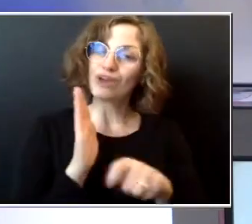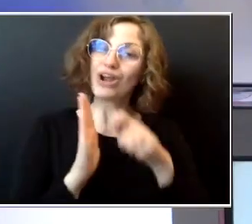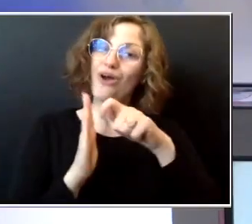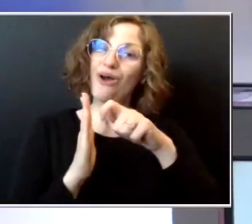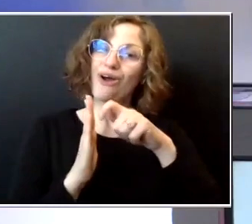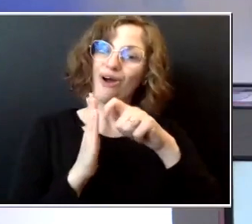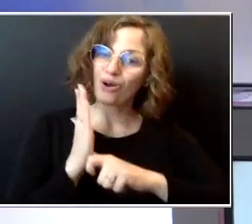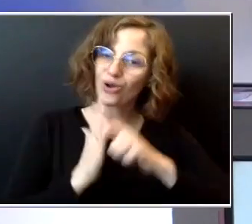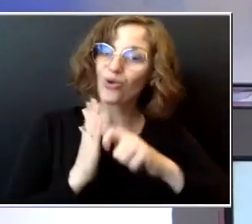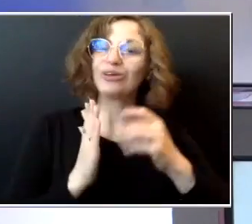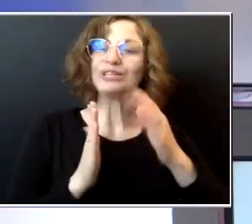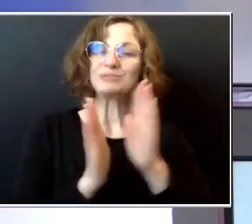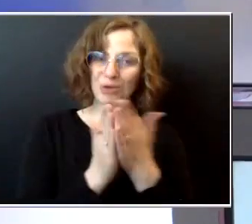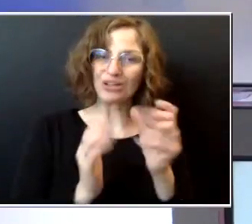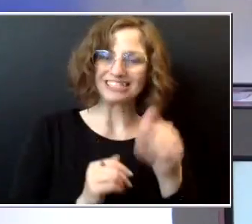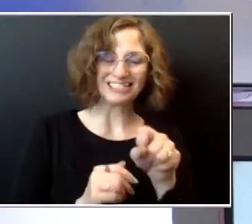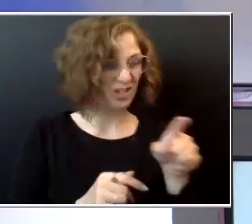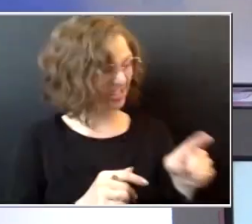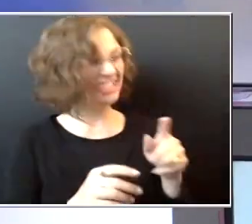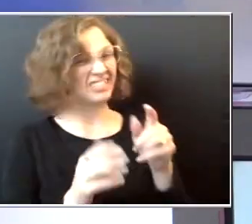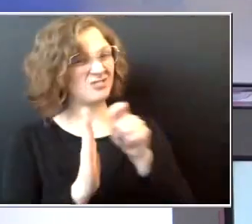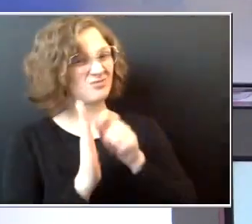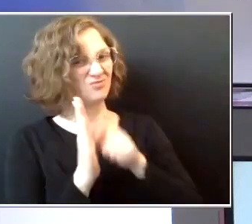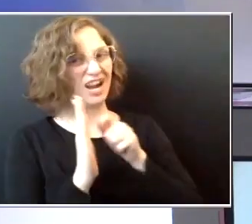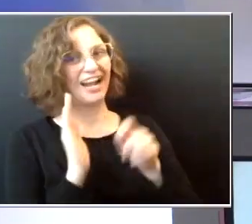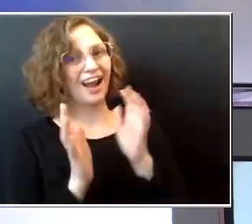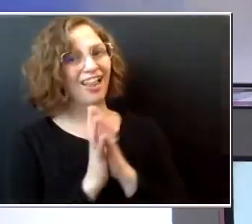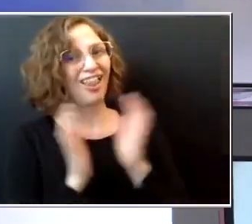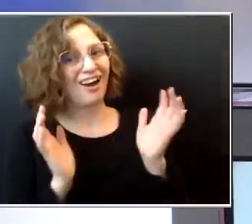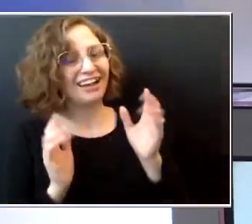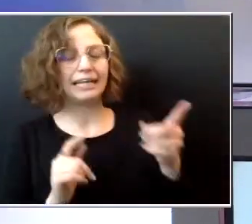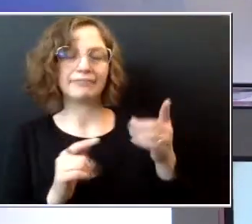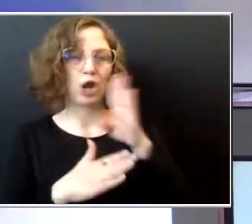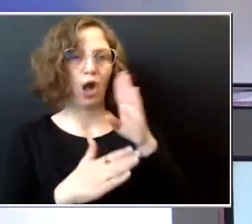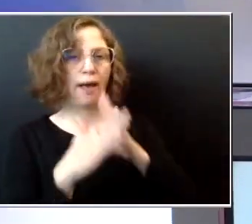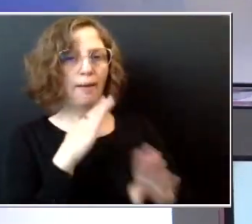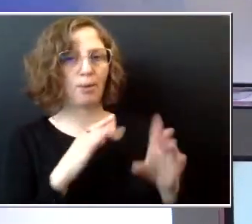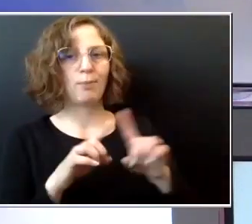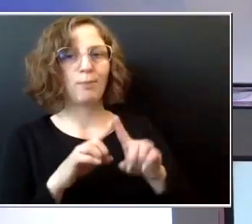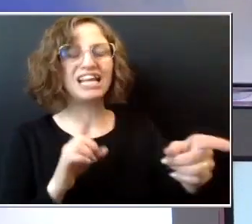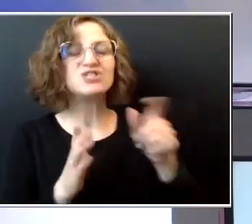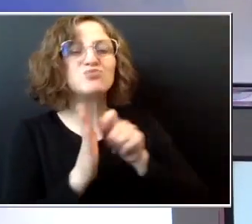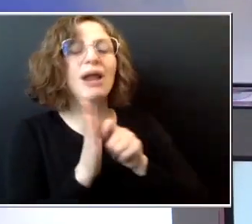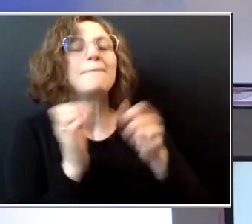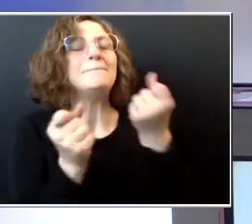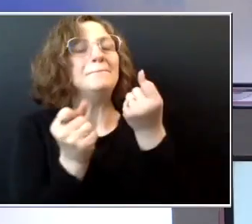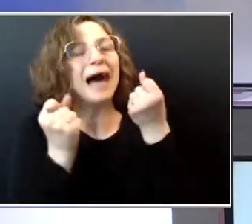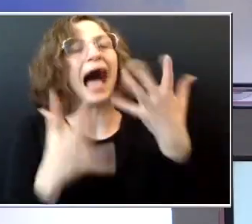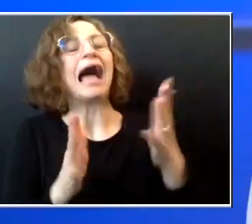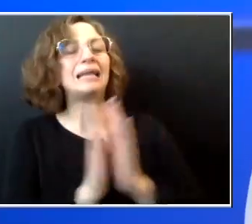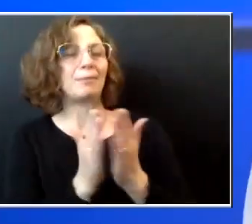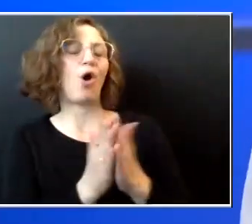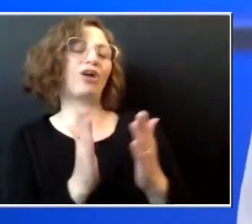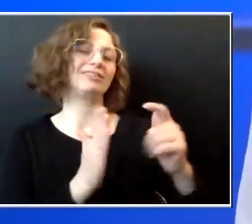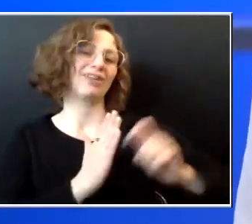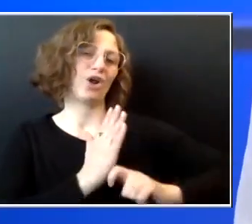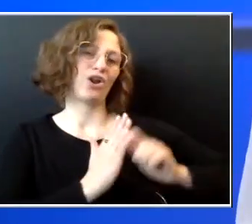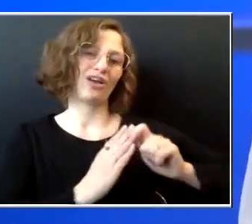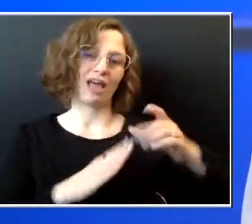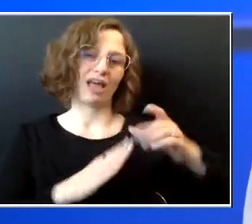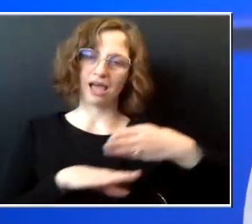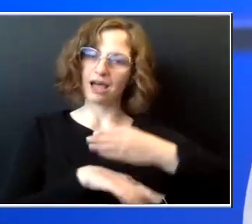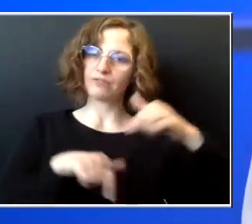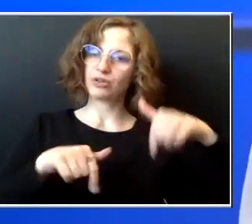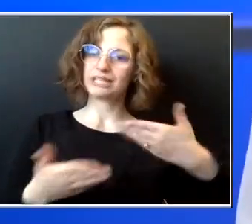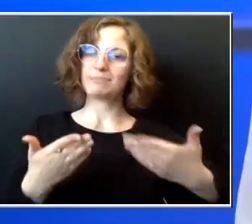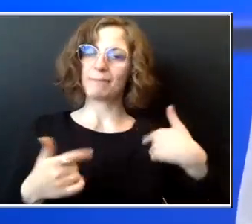So he's a very humble man, but he's written a lot of books and articles. Yeah, but maybe I should, after we get off, maybe I can get over there and jot